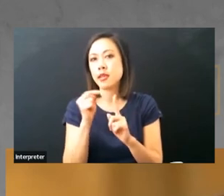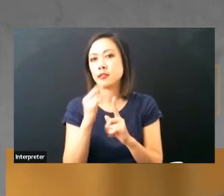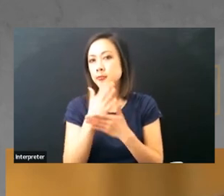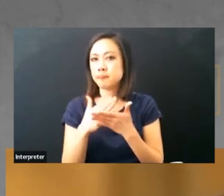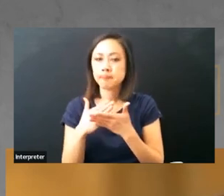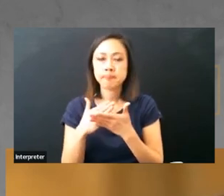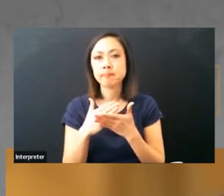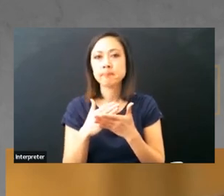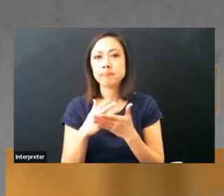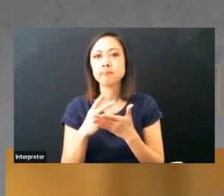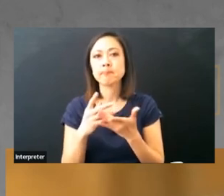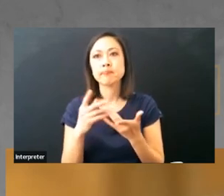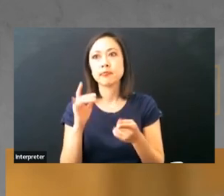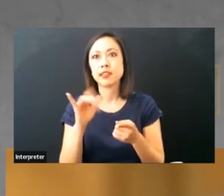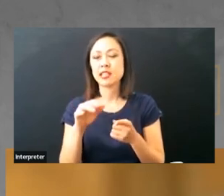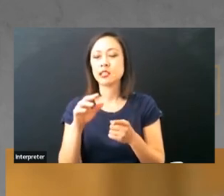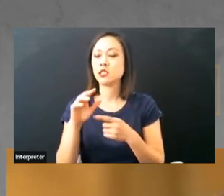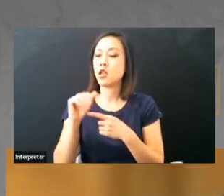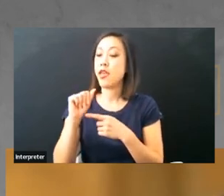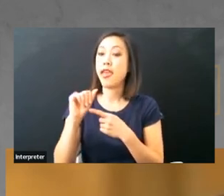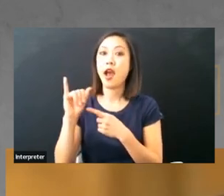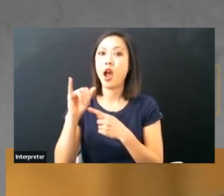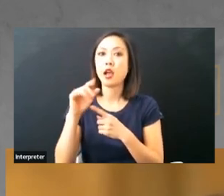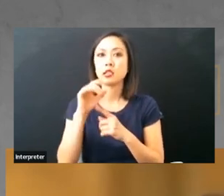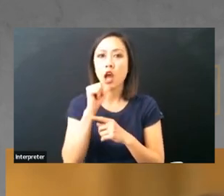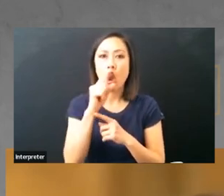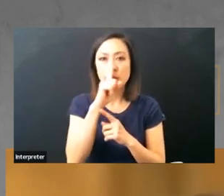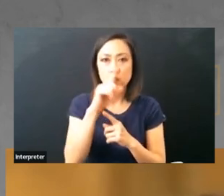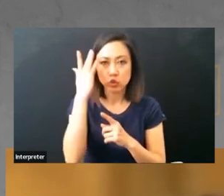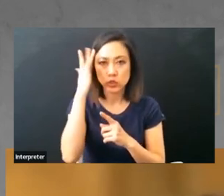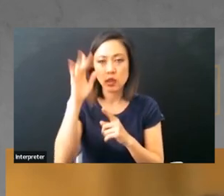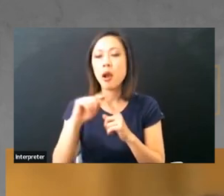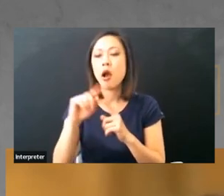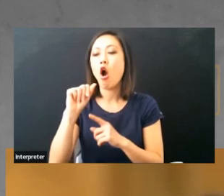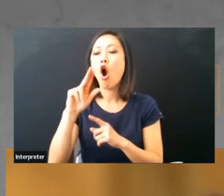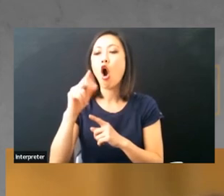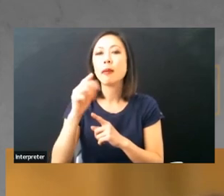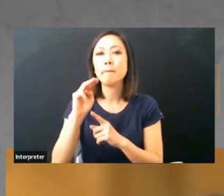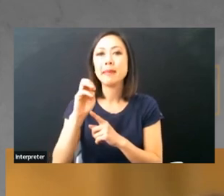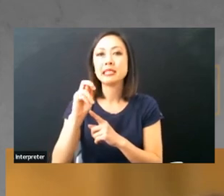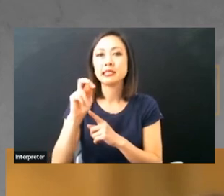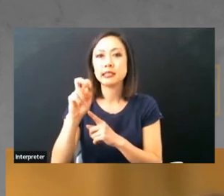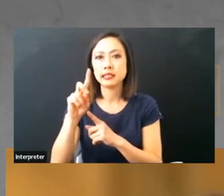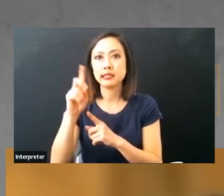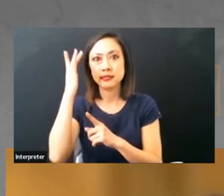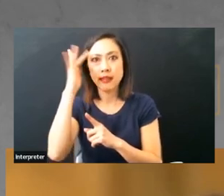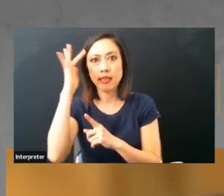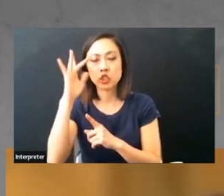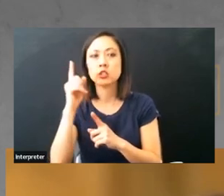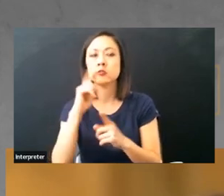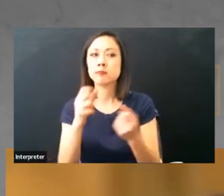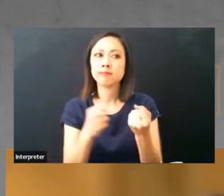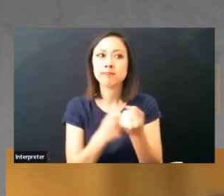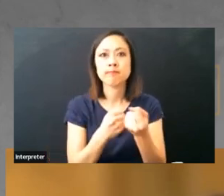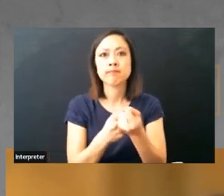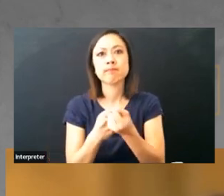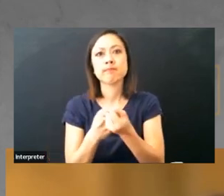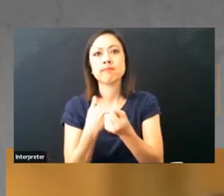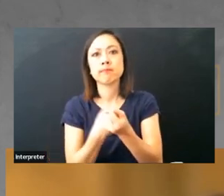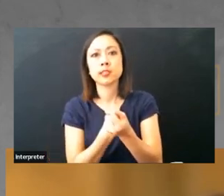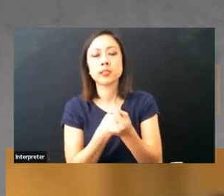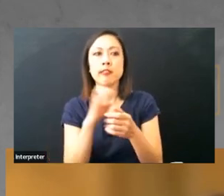respects, augmented intelligence, that it can add to what we do, is very key. But all of us, like with every